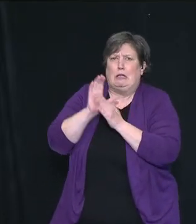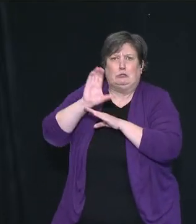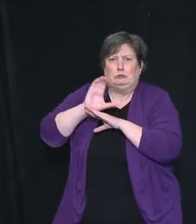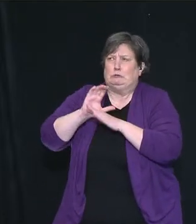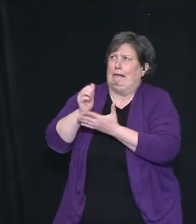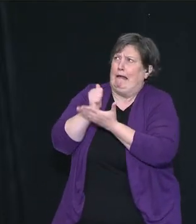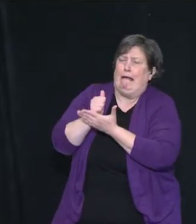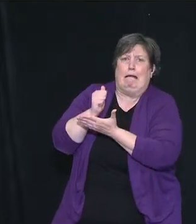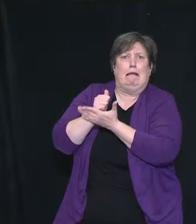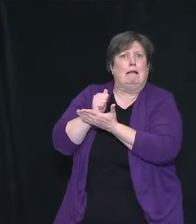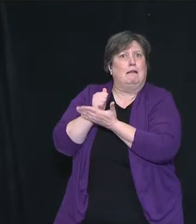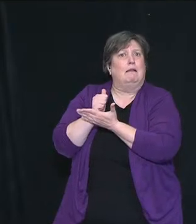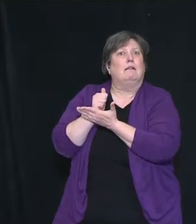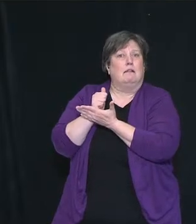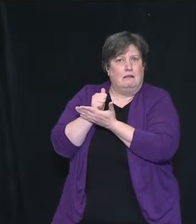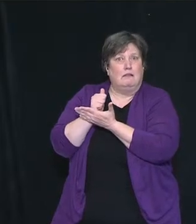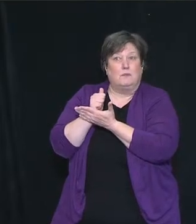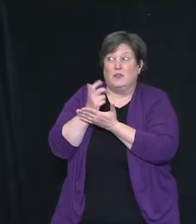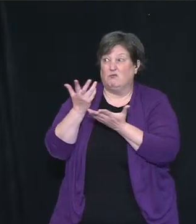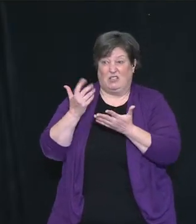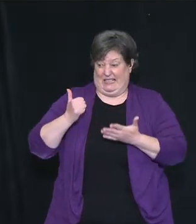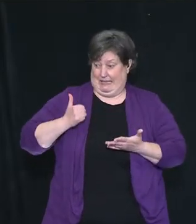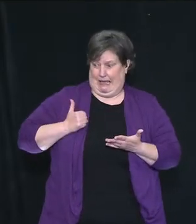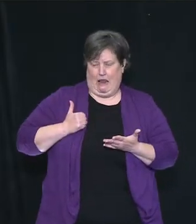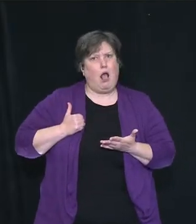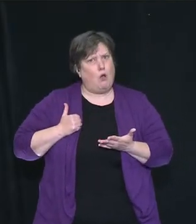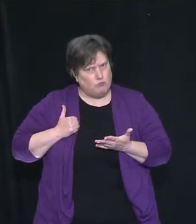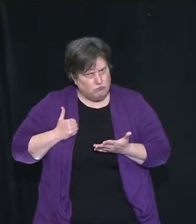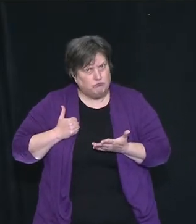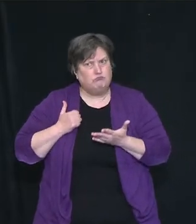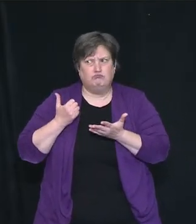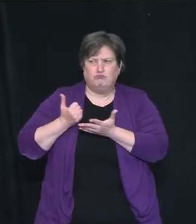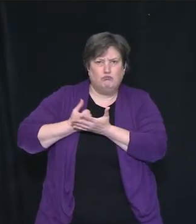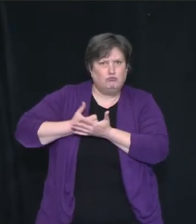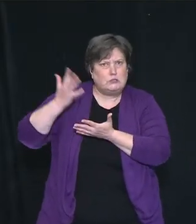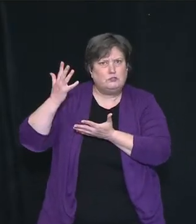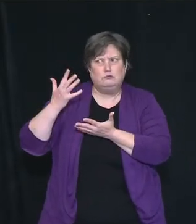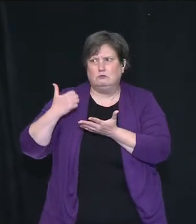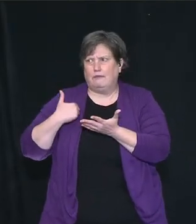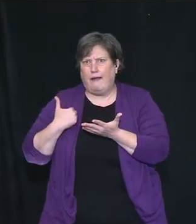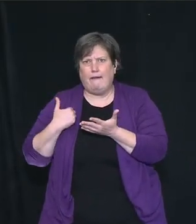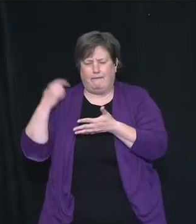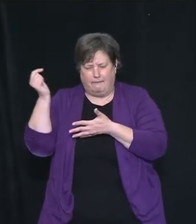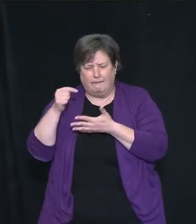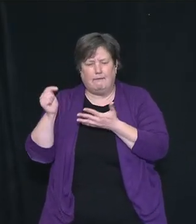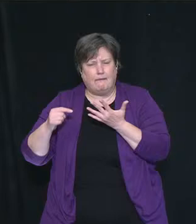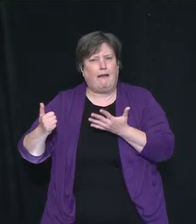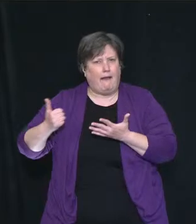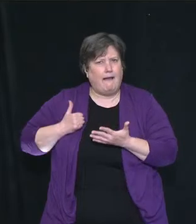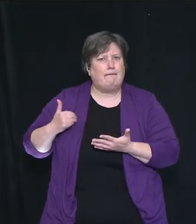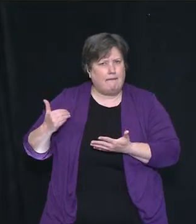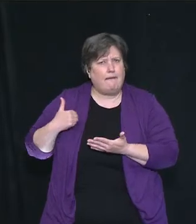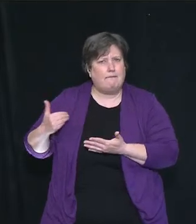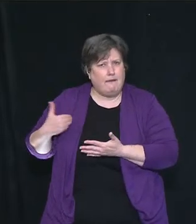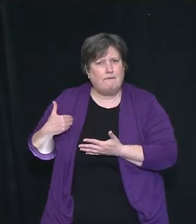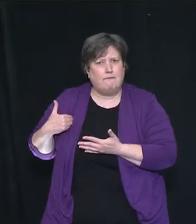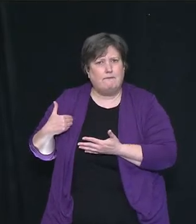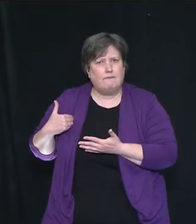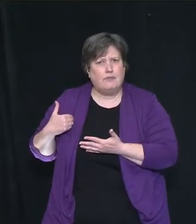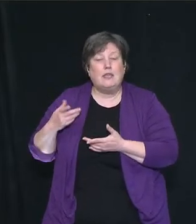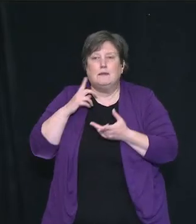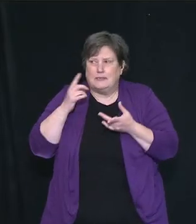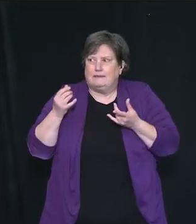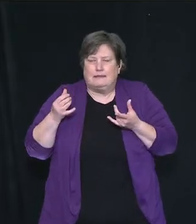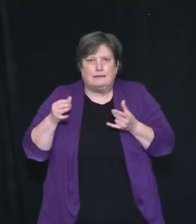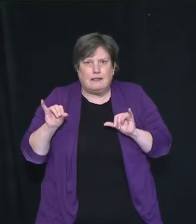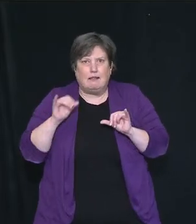parishes. Even in a country as developed and prosperous as Canada, which pays great attention